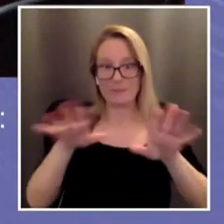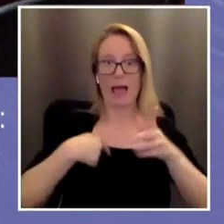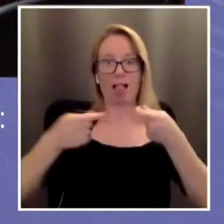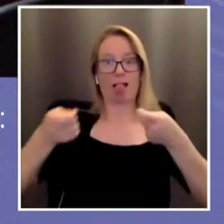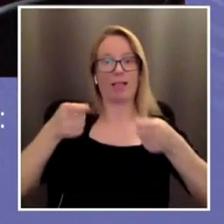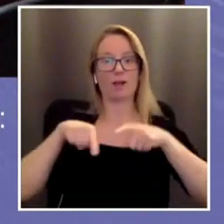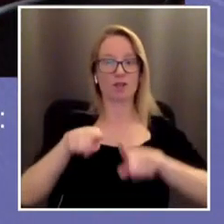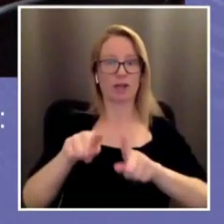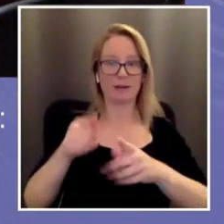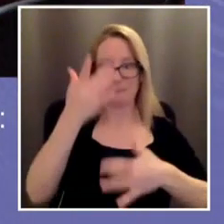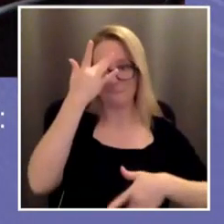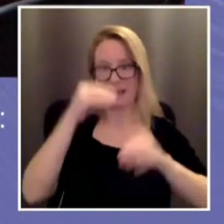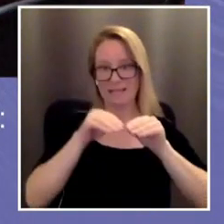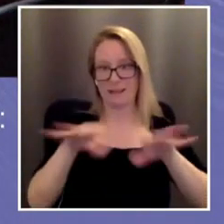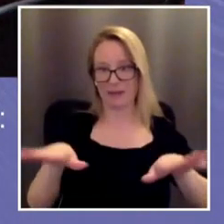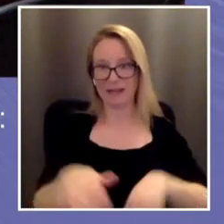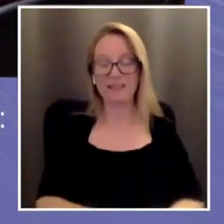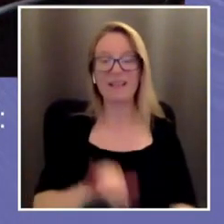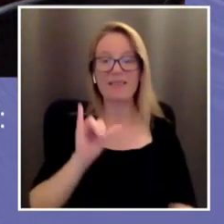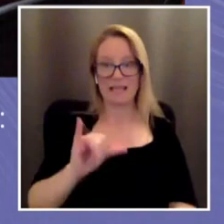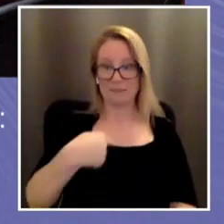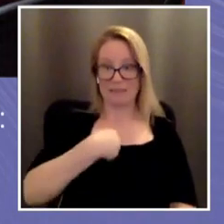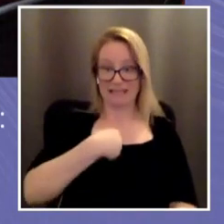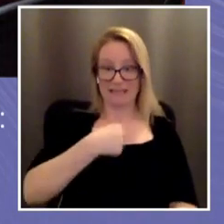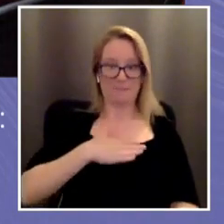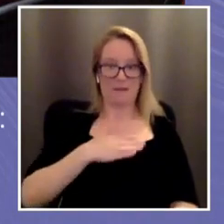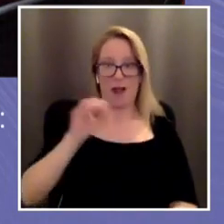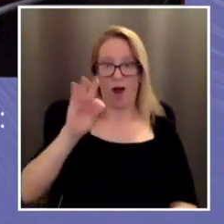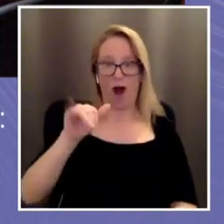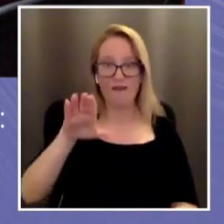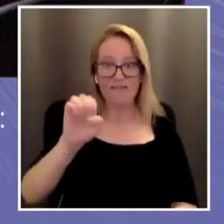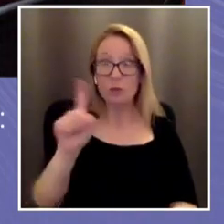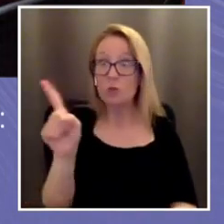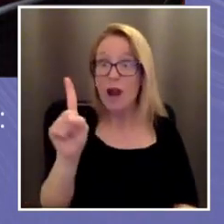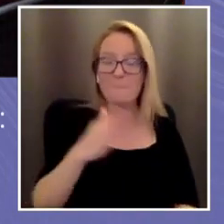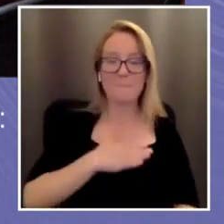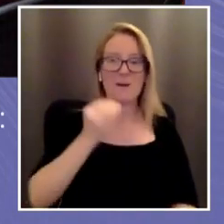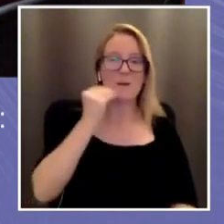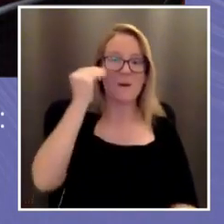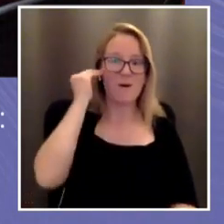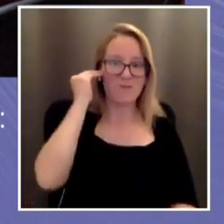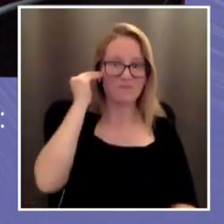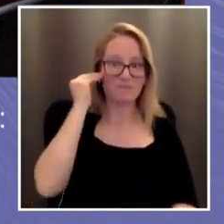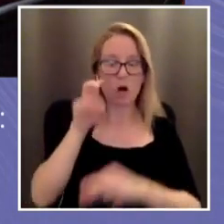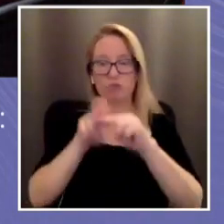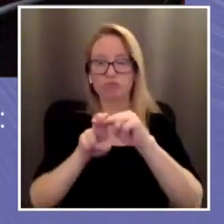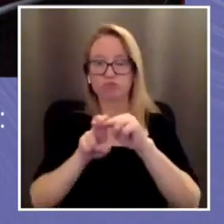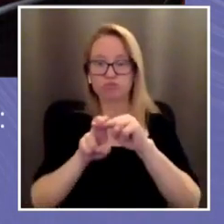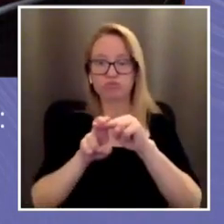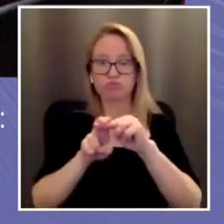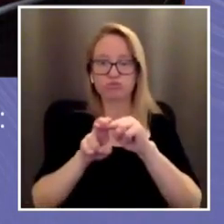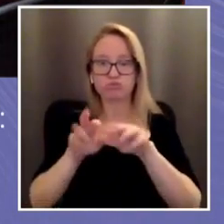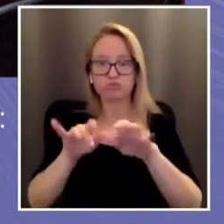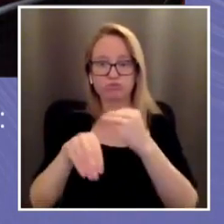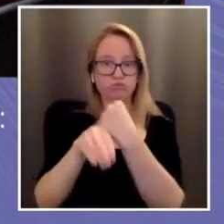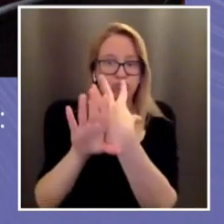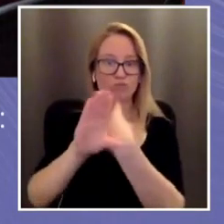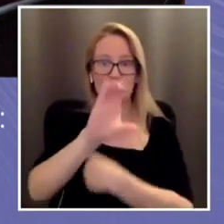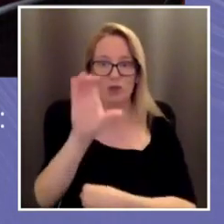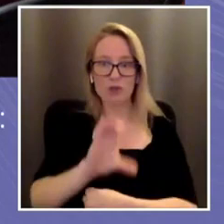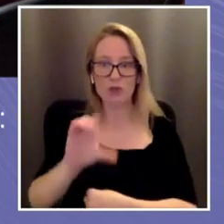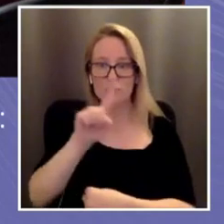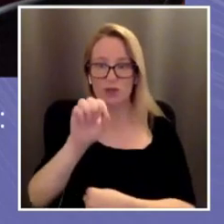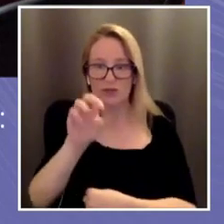pandemic. That's me in my office at home on a Zoom platform,